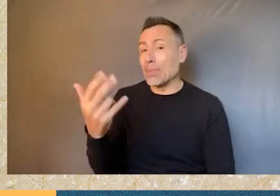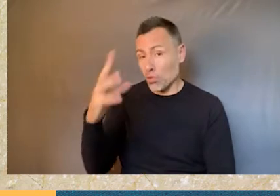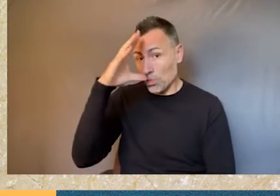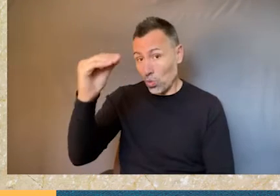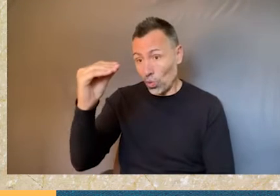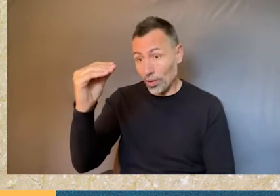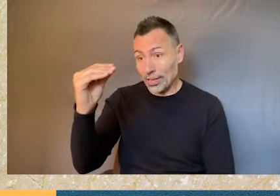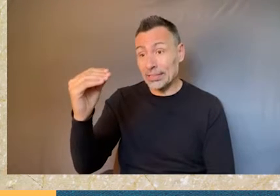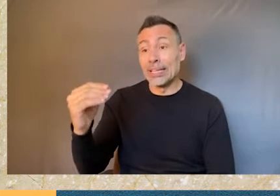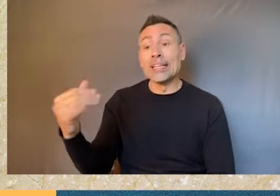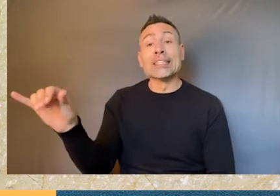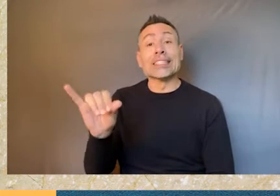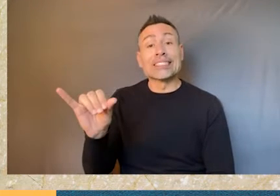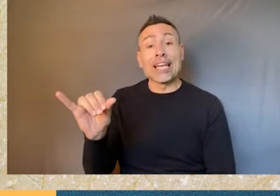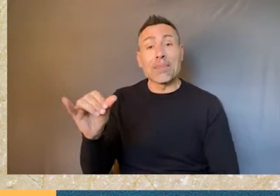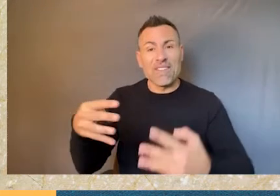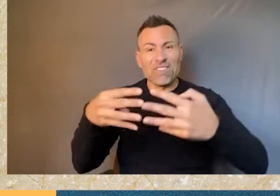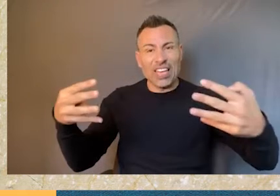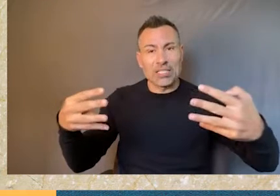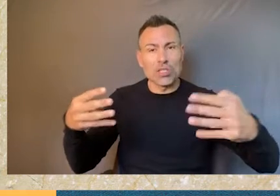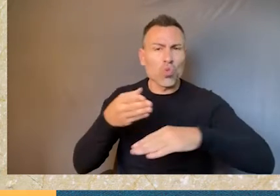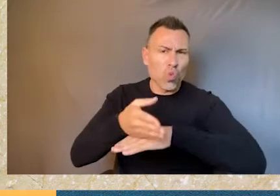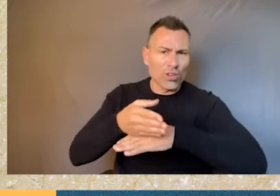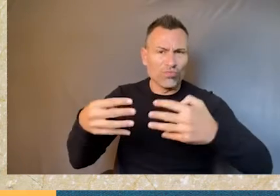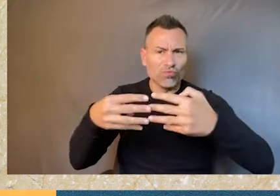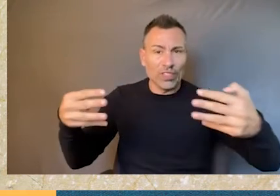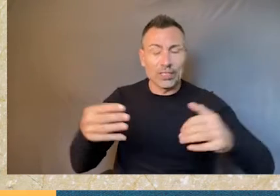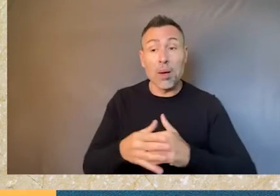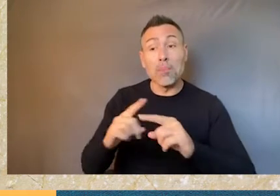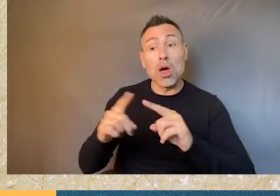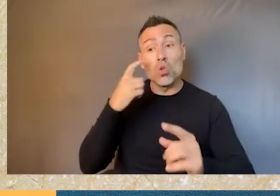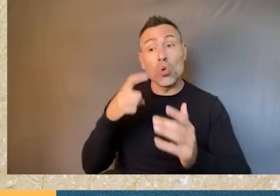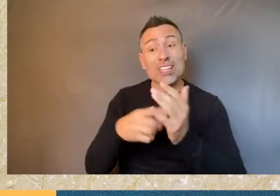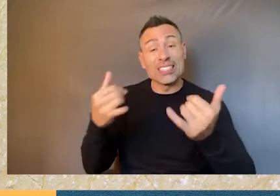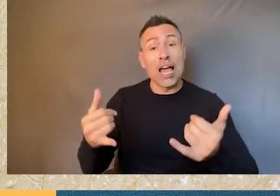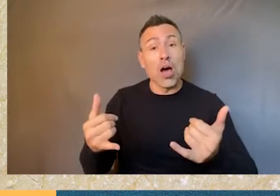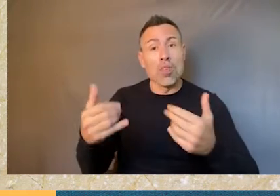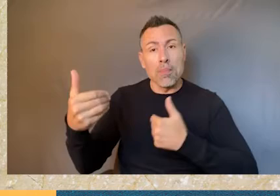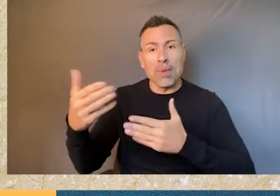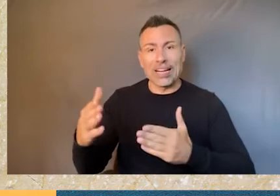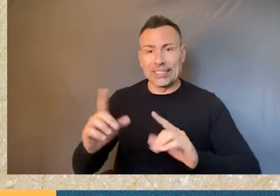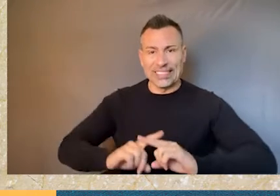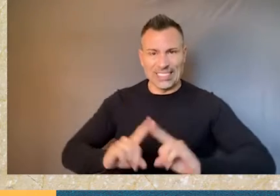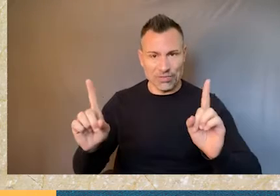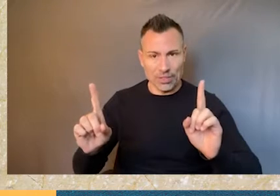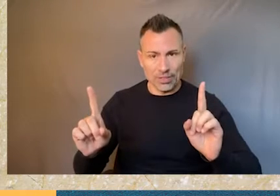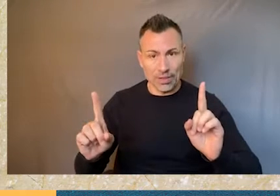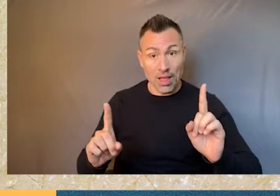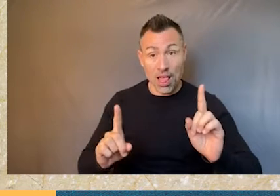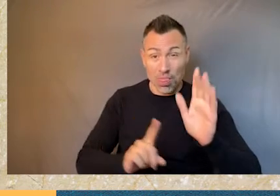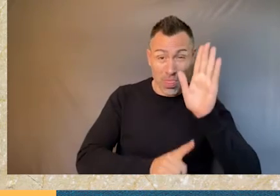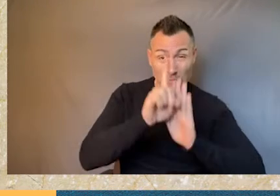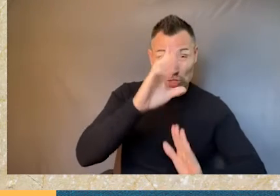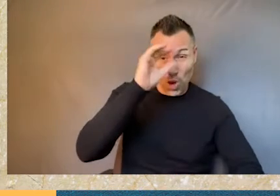see the same wooden fence. But this time notice that the box distribution is different. The tallest boy